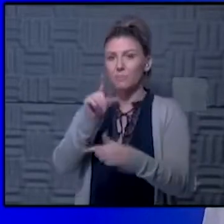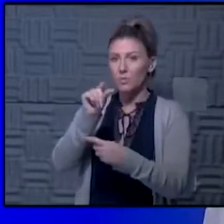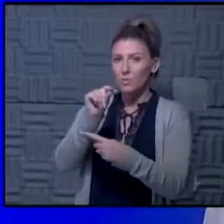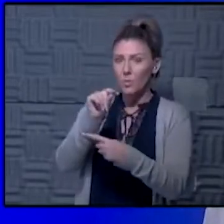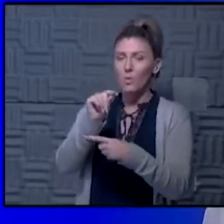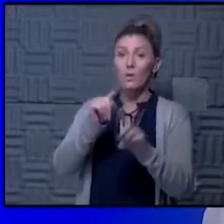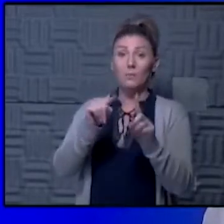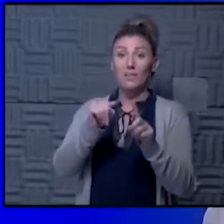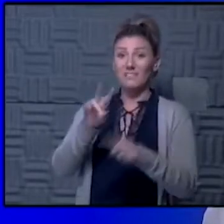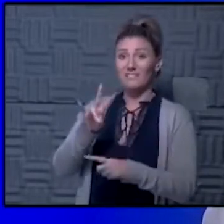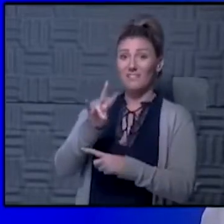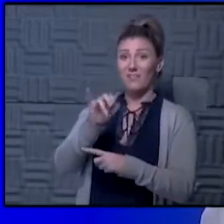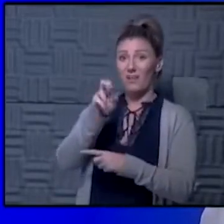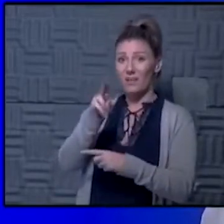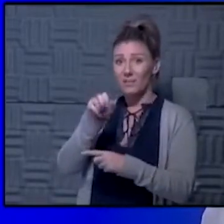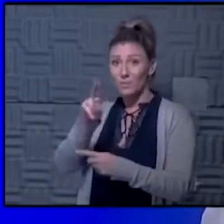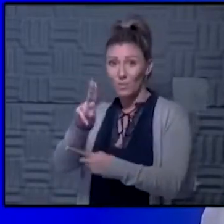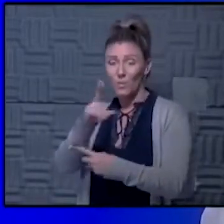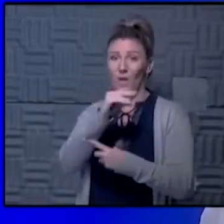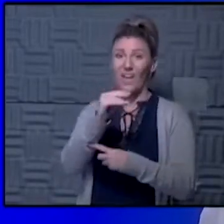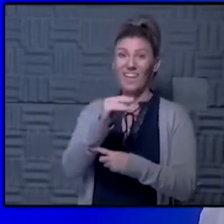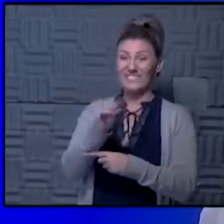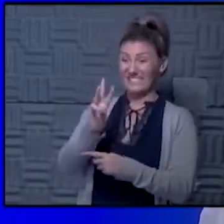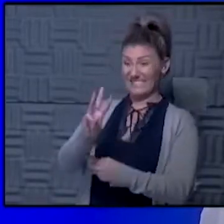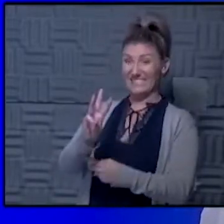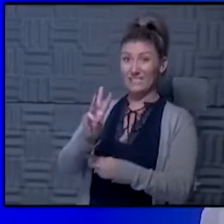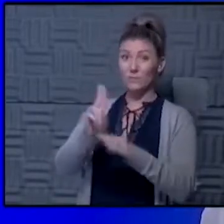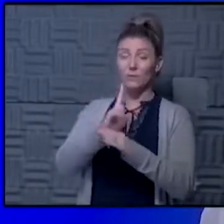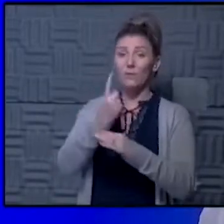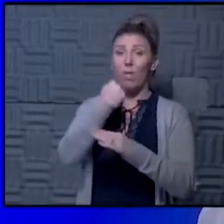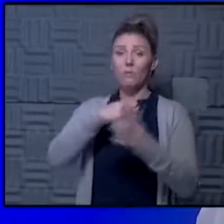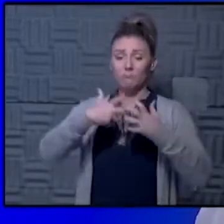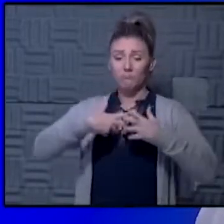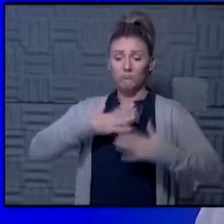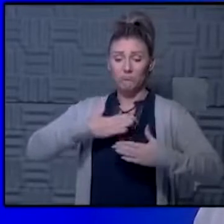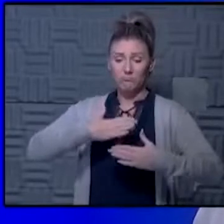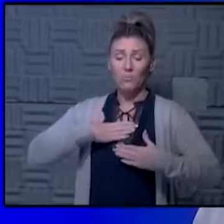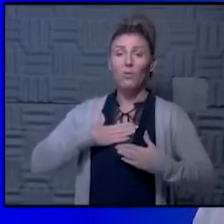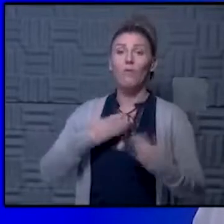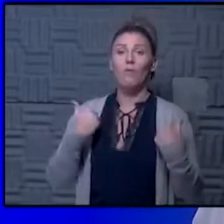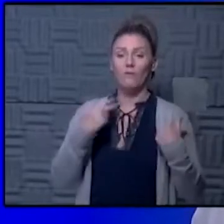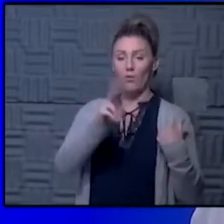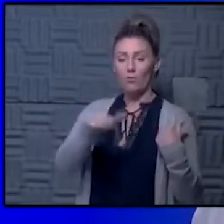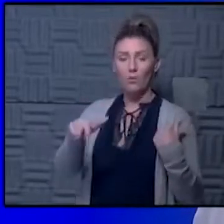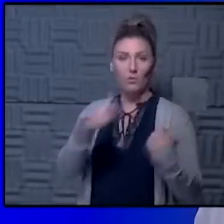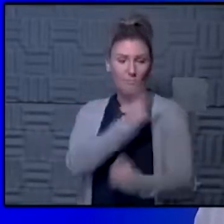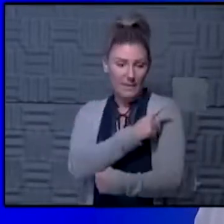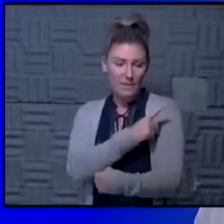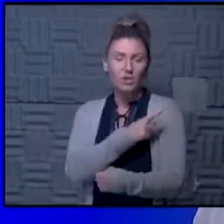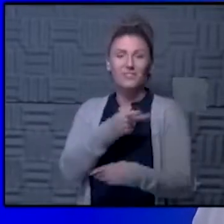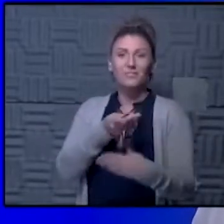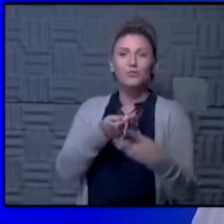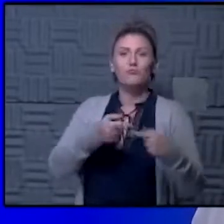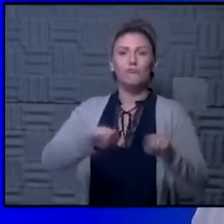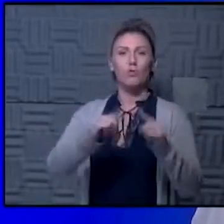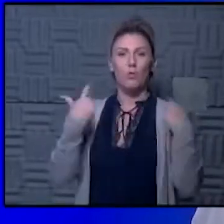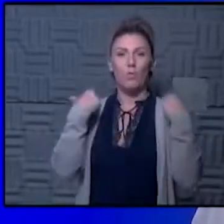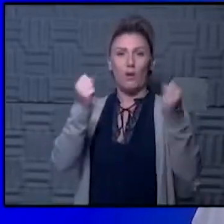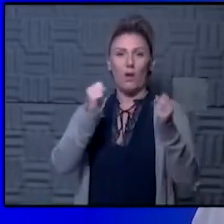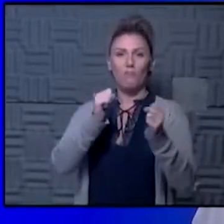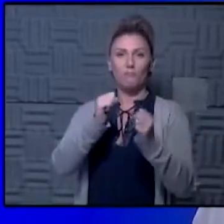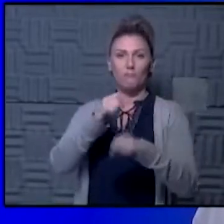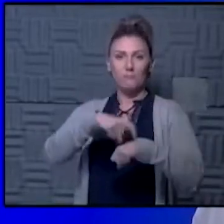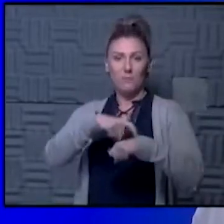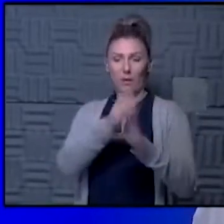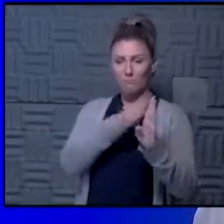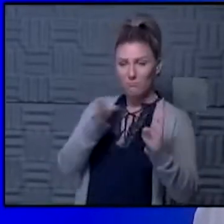but 7 of those are in the ICU and 6 of those are on the ventilator. We still have 33 patients that are here for in that recovery period and wouldn't be